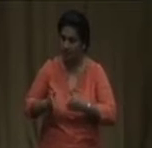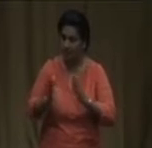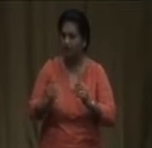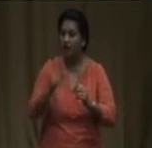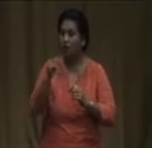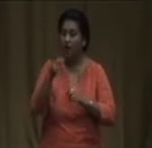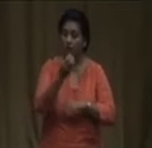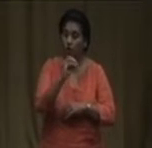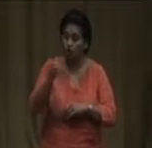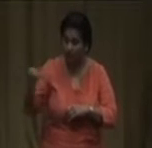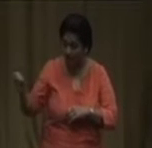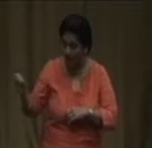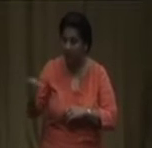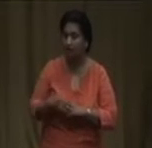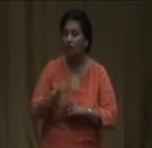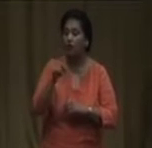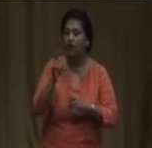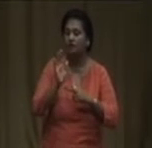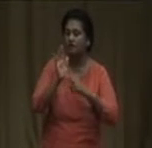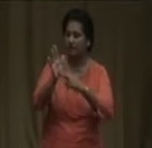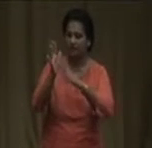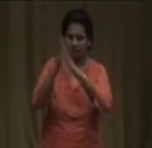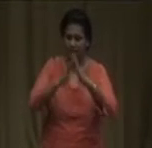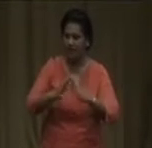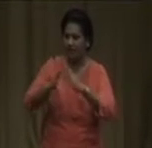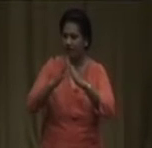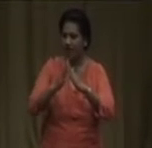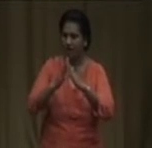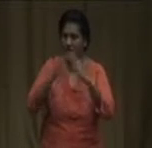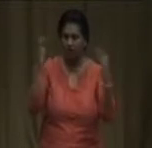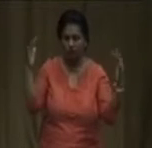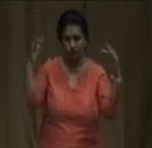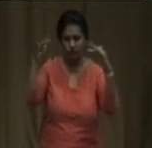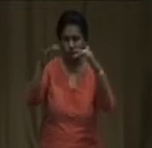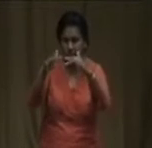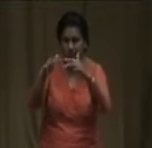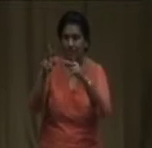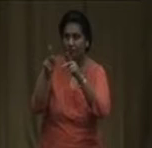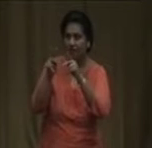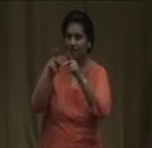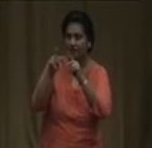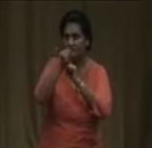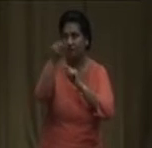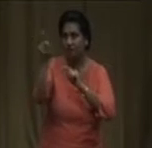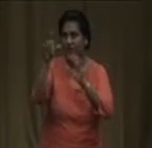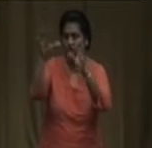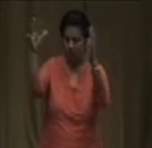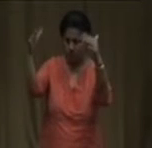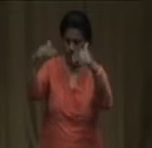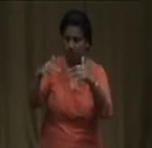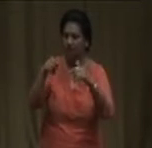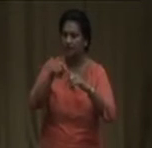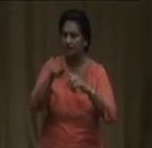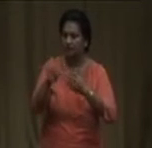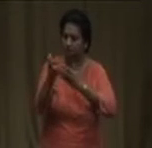in Oceania and one in North America, where the partners came together under the guidance of Creative Commons International, who have done a lot